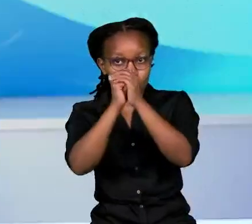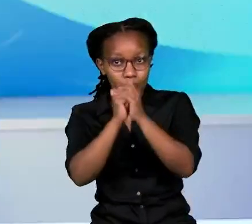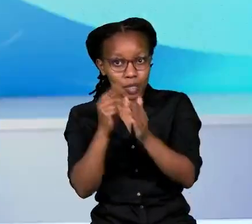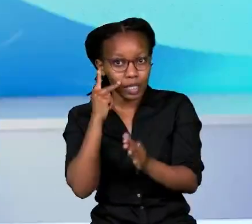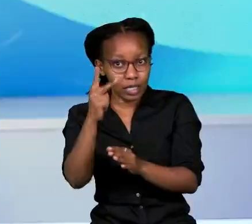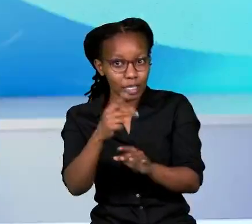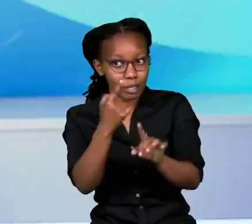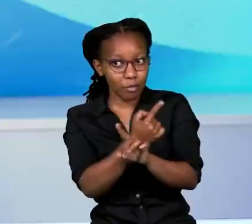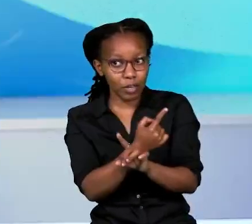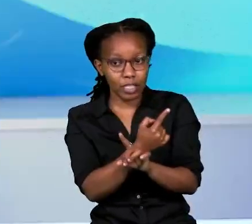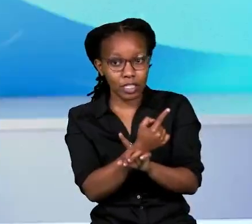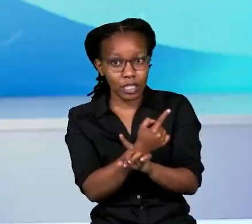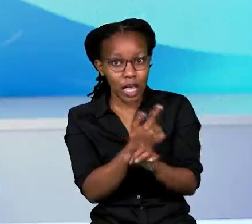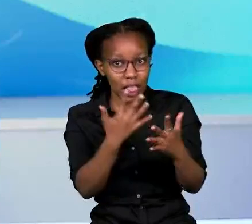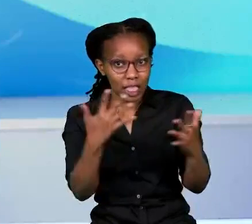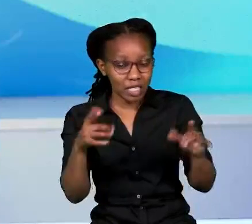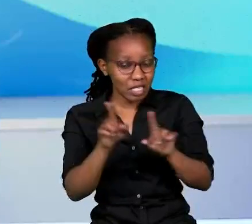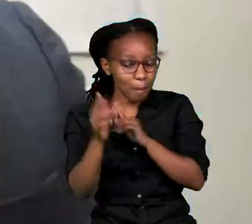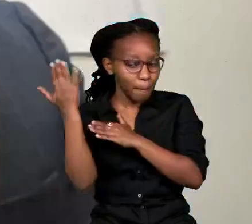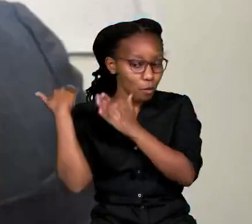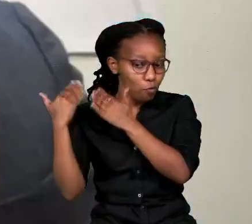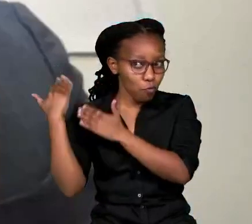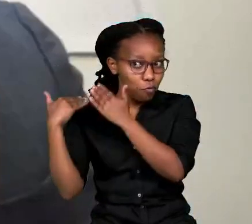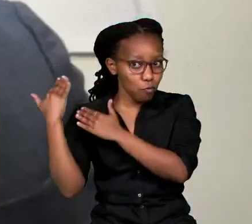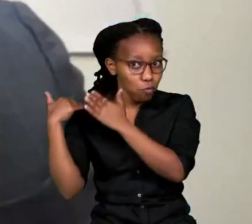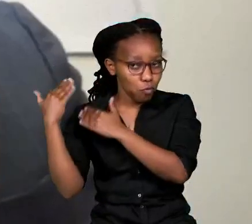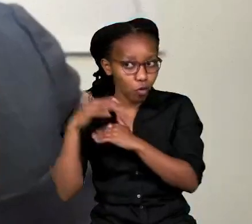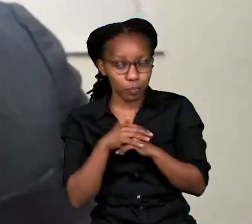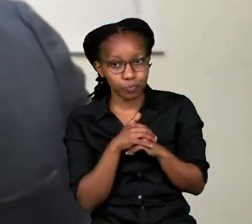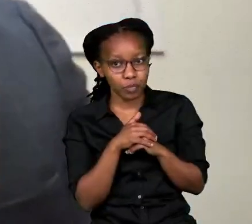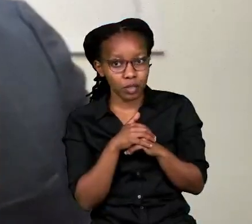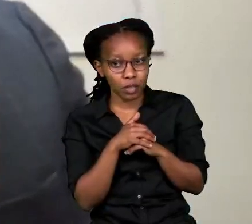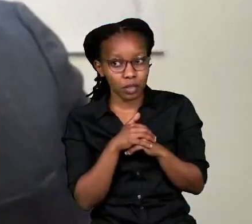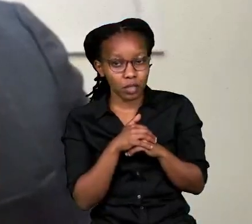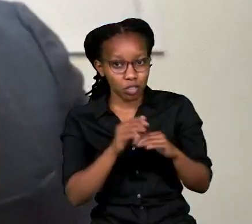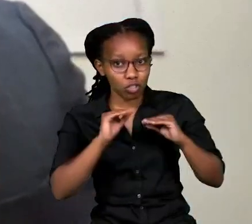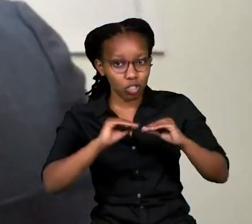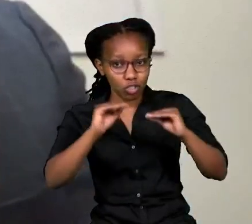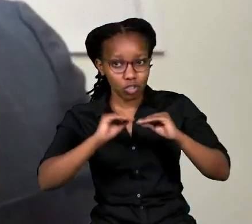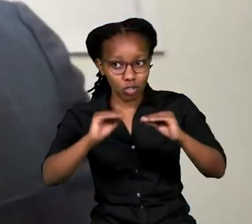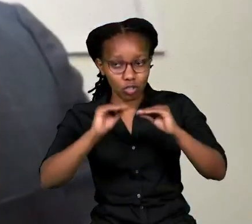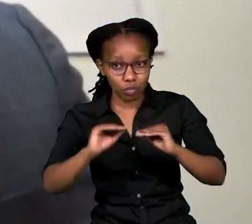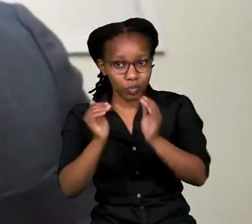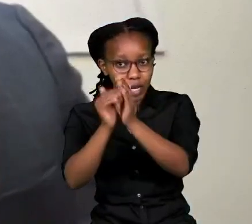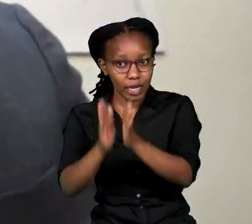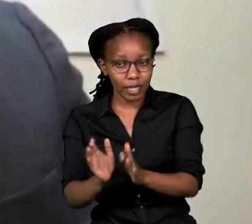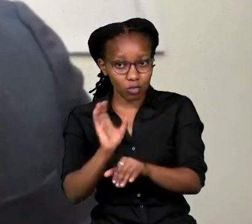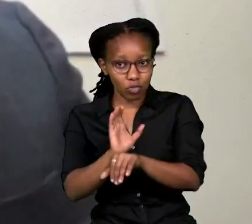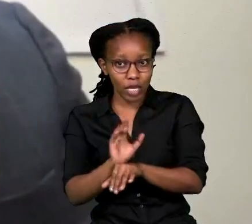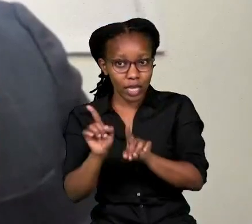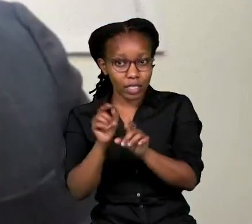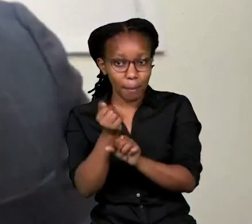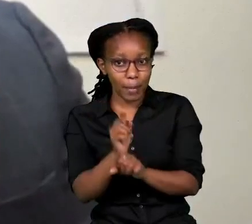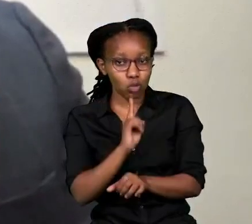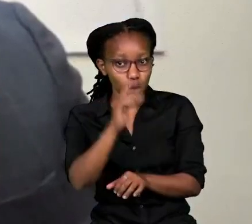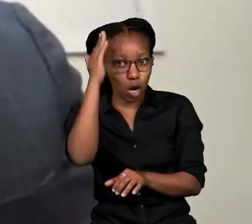trajectory, not as it has been. We are talking about capacity building, teaching our church leaders, and ensuring